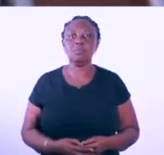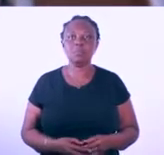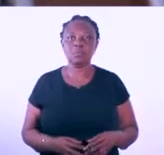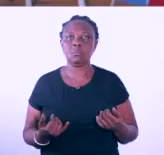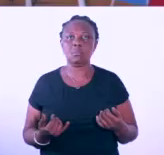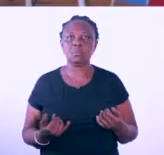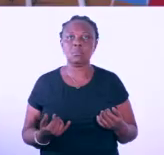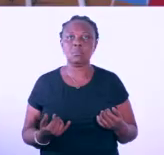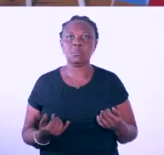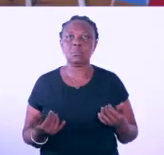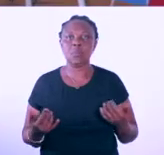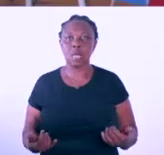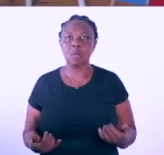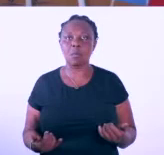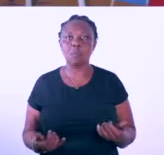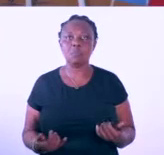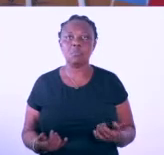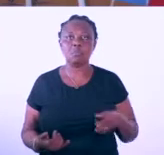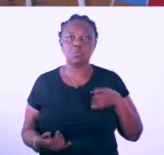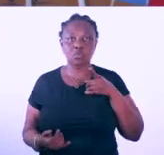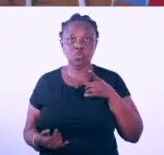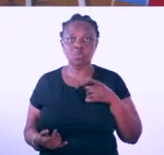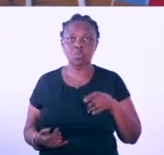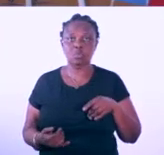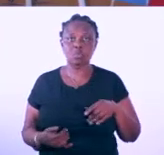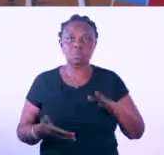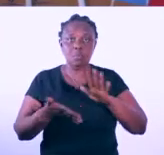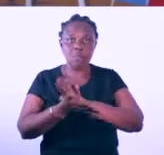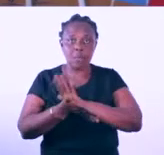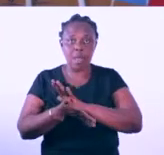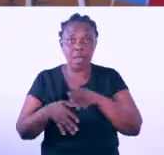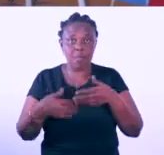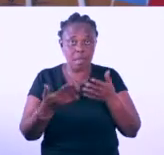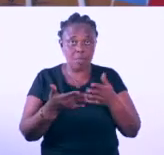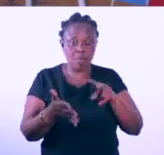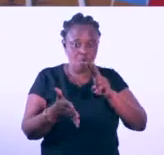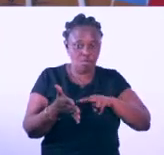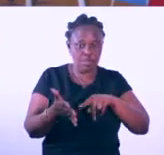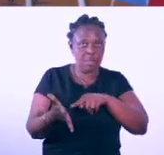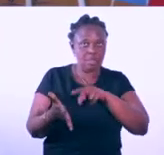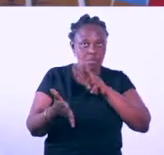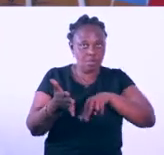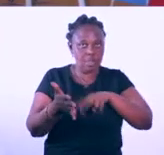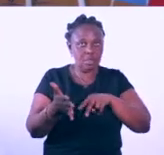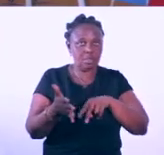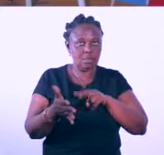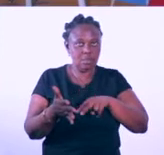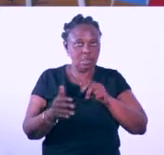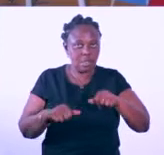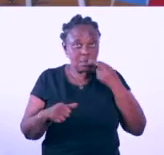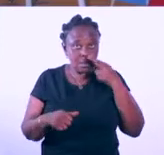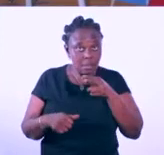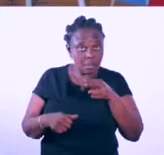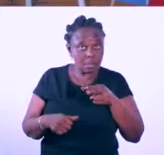Okay. Now, I want you to read this place for me. I hope you can see